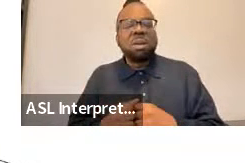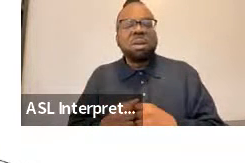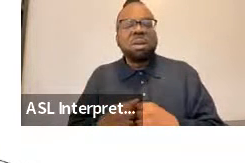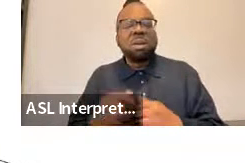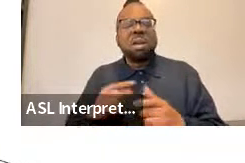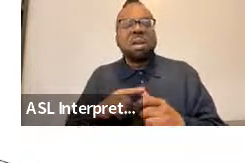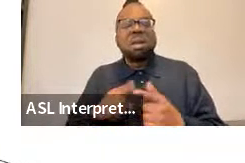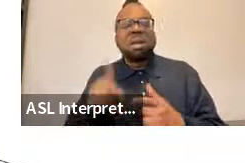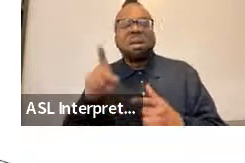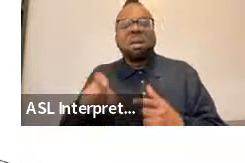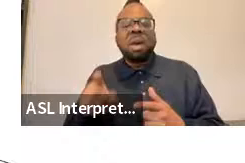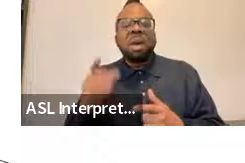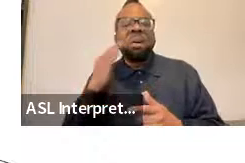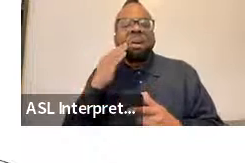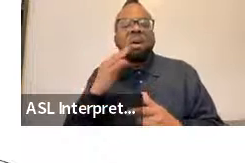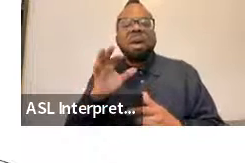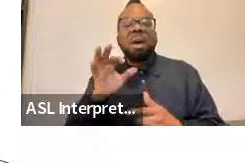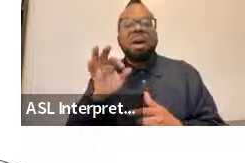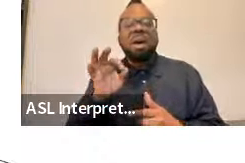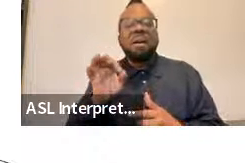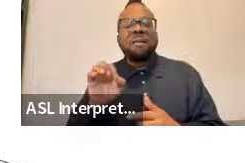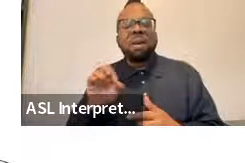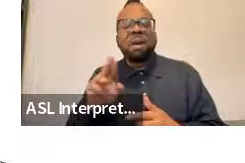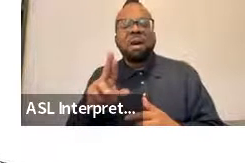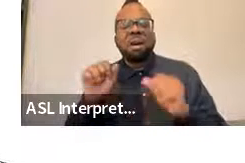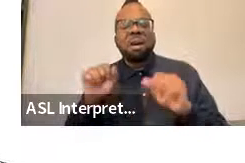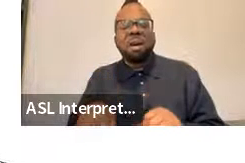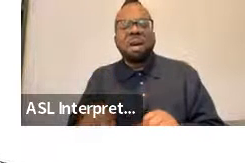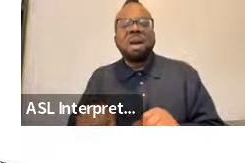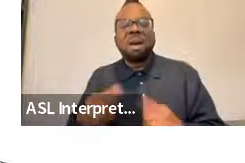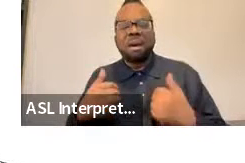be realized. Next slide.